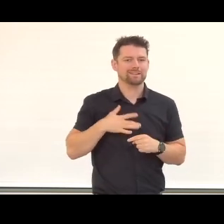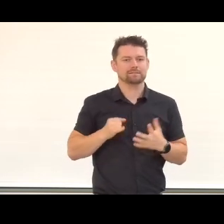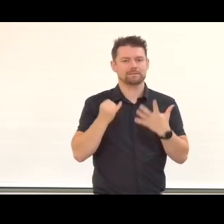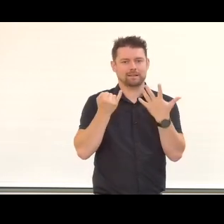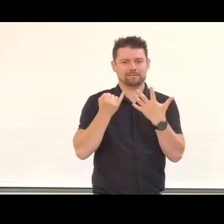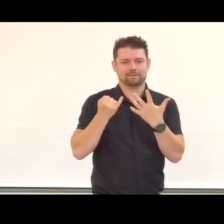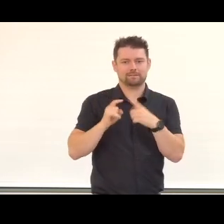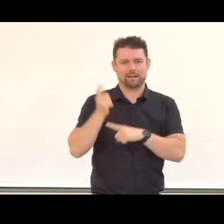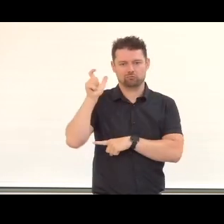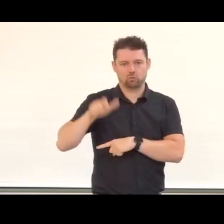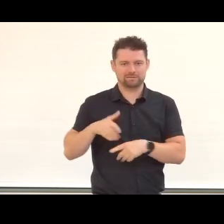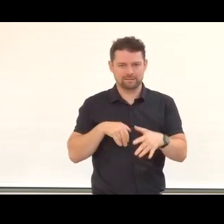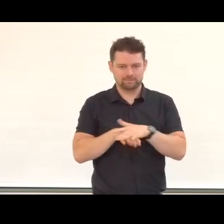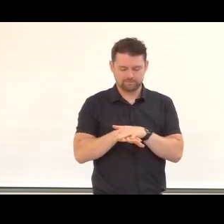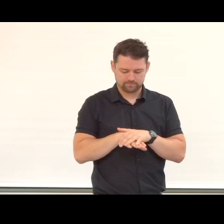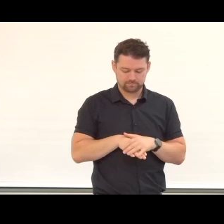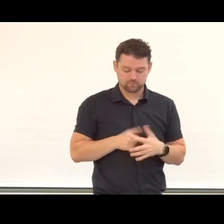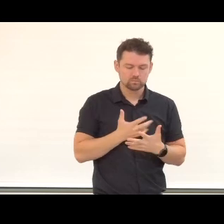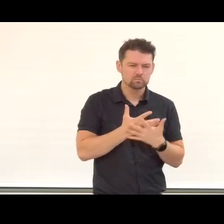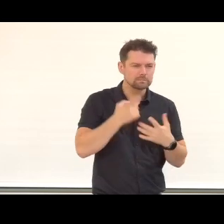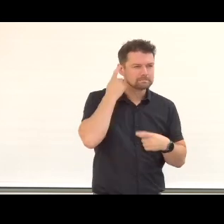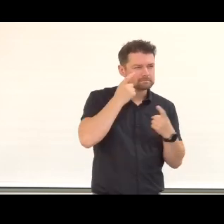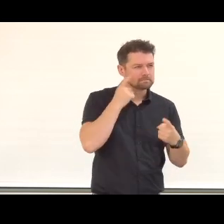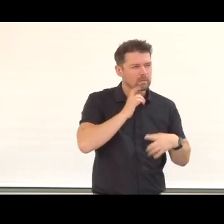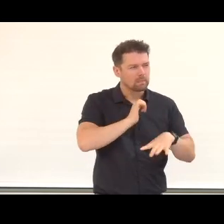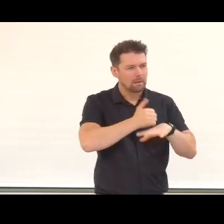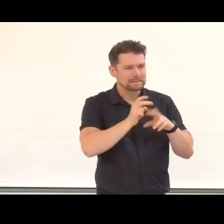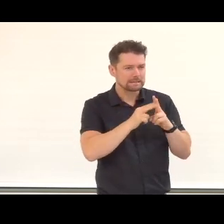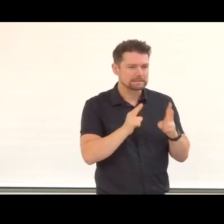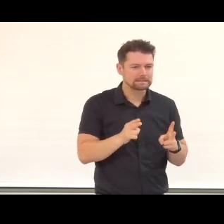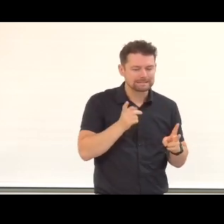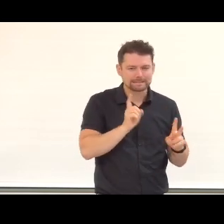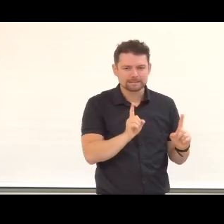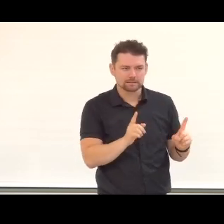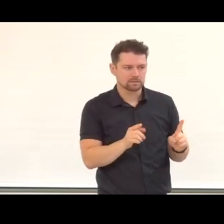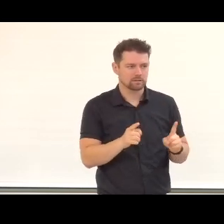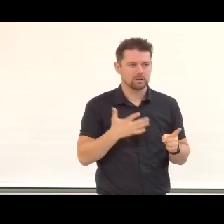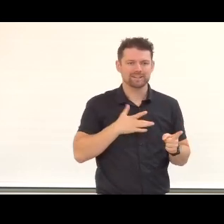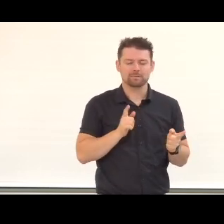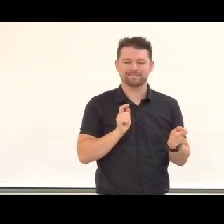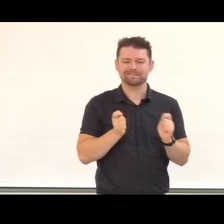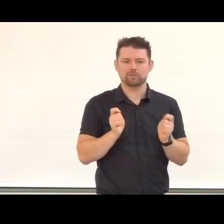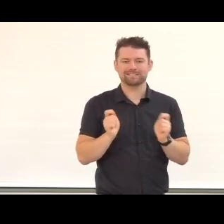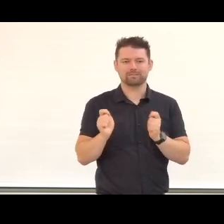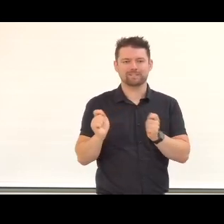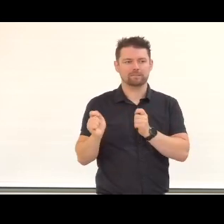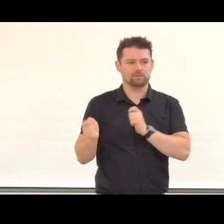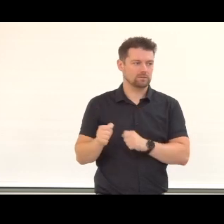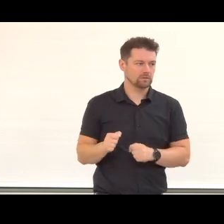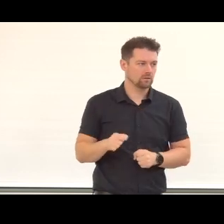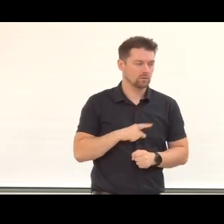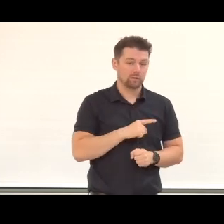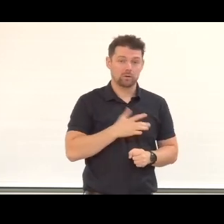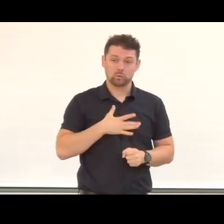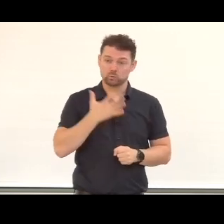astronauts. So a lot of thought also goes into constructing of the habitats and always making it a bit different, because we want to also